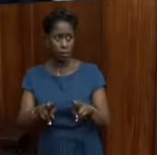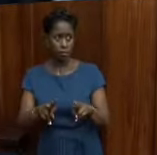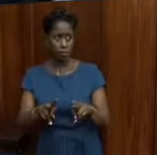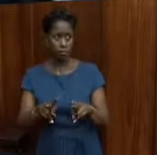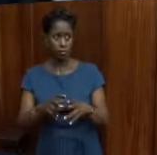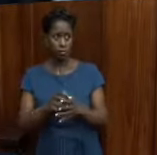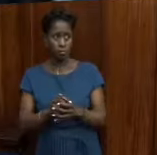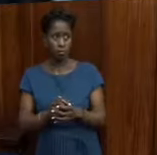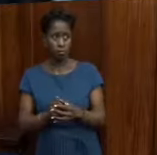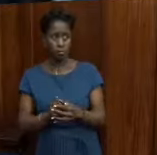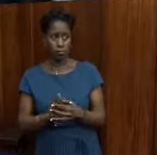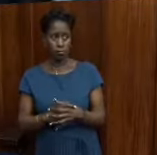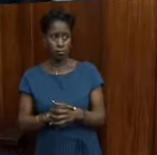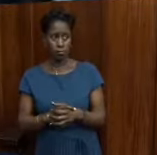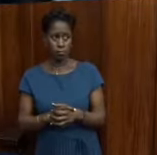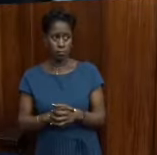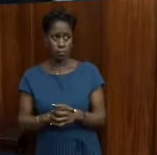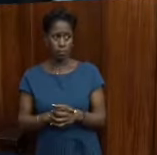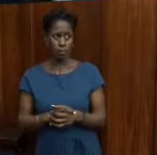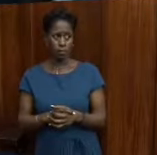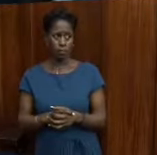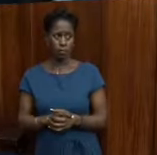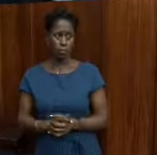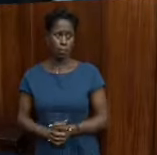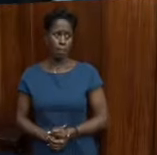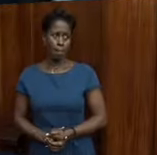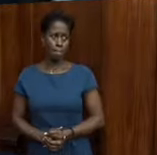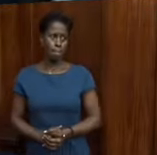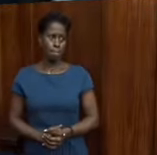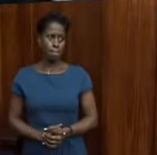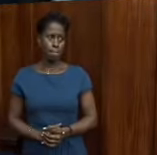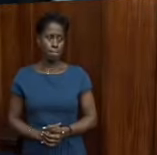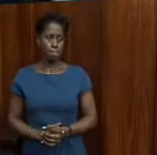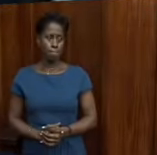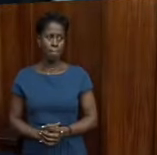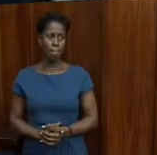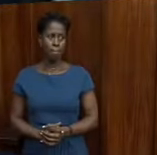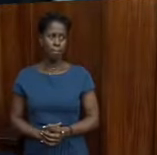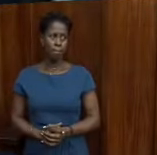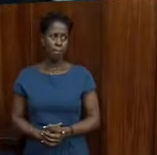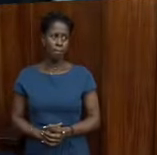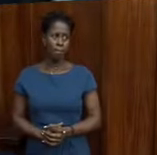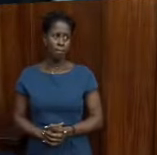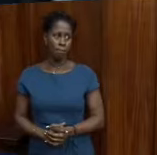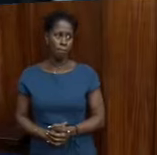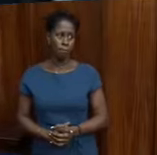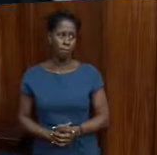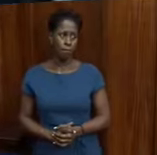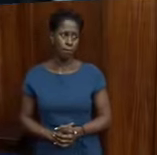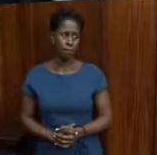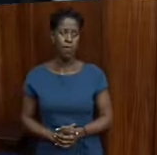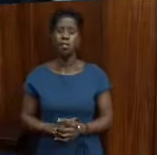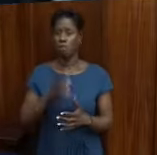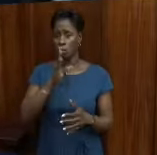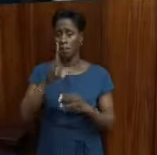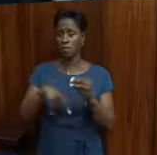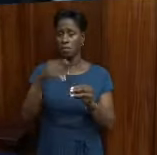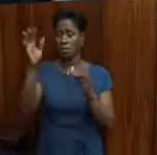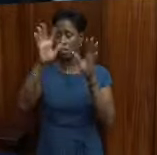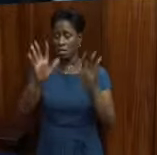human systems are pushed beyond the ability to adapt. The reality is that it is now widely accepted that climate